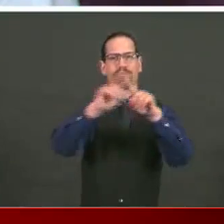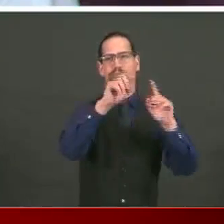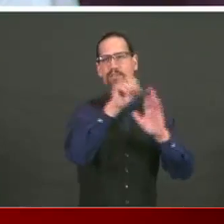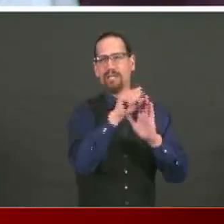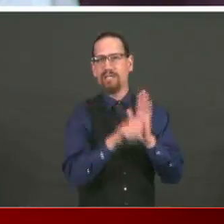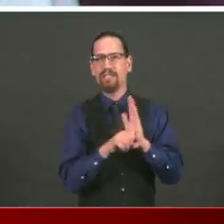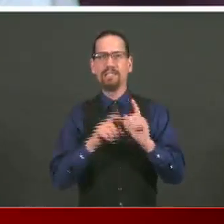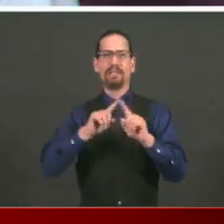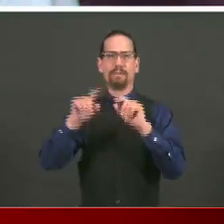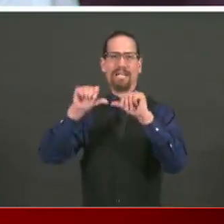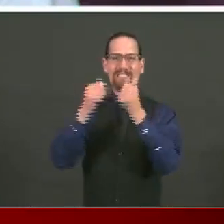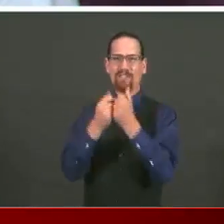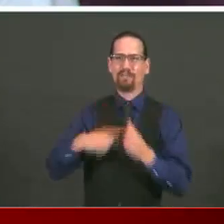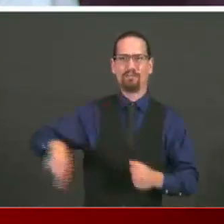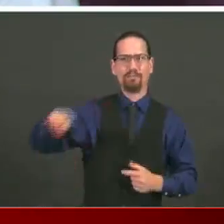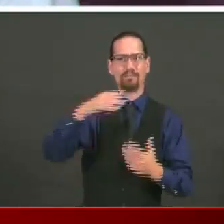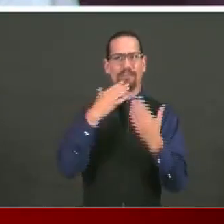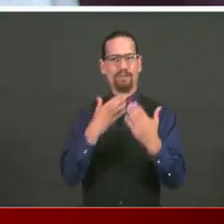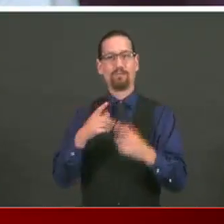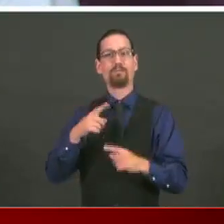team. So we've done all of that.